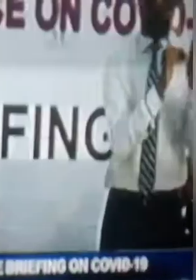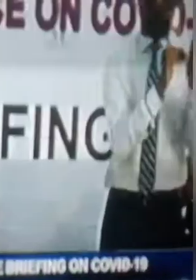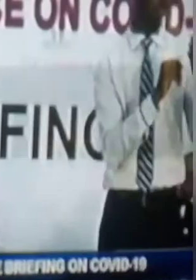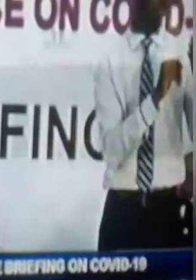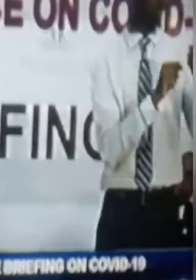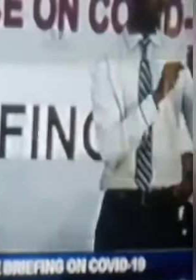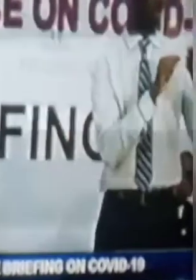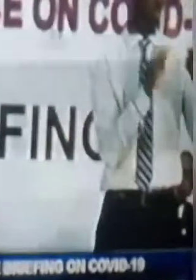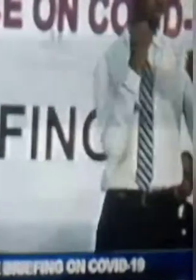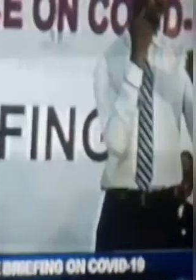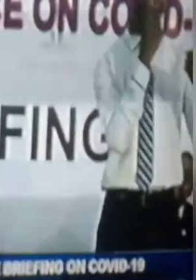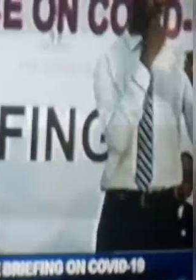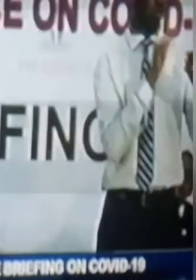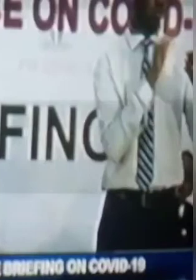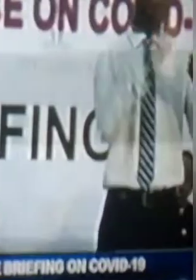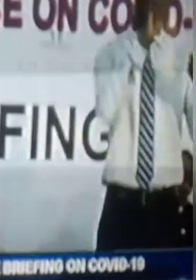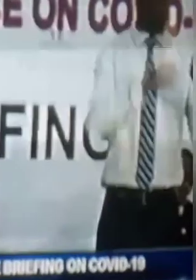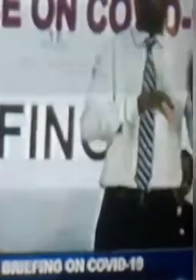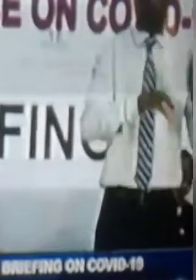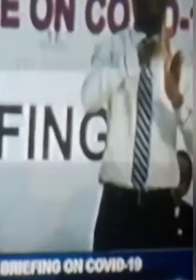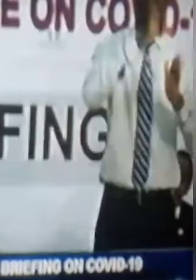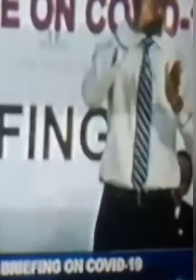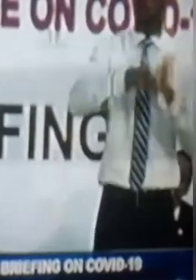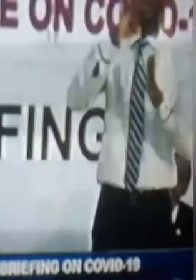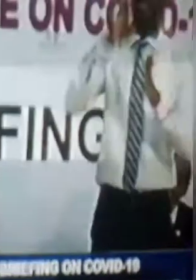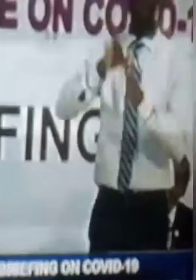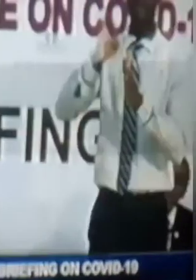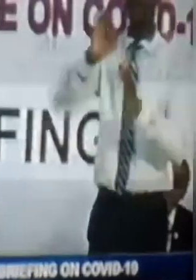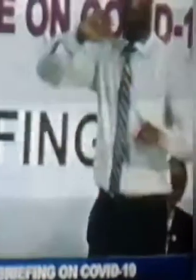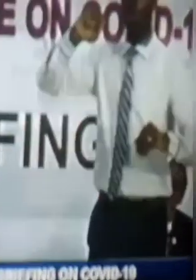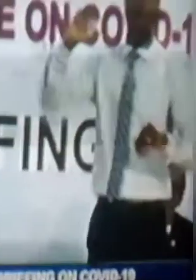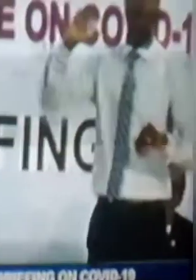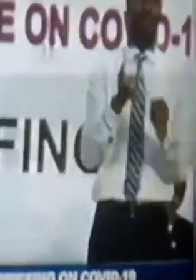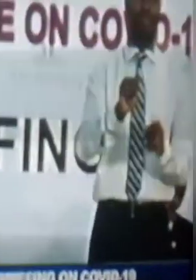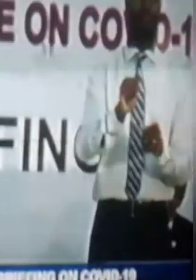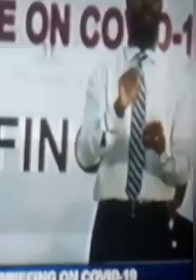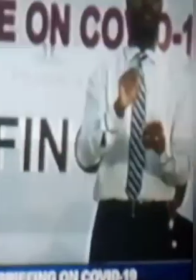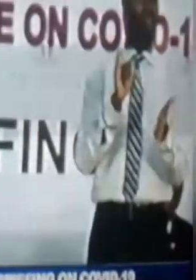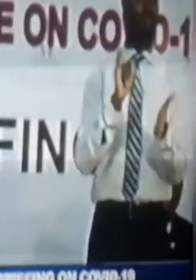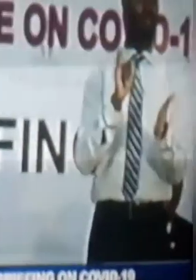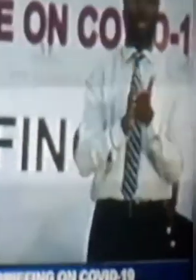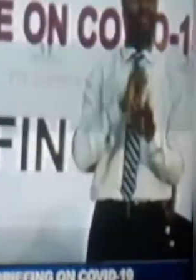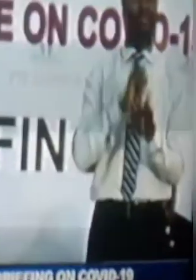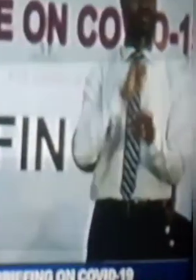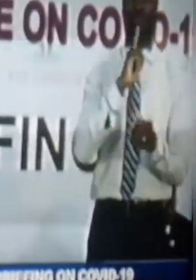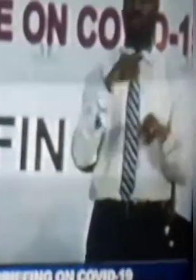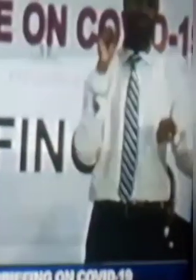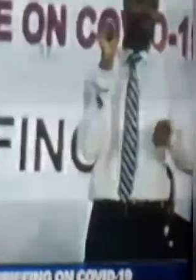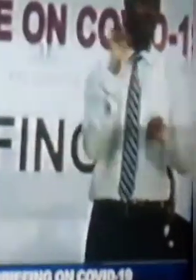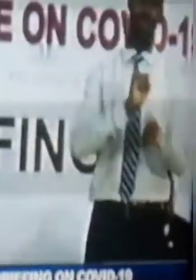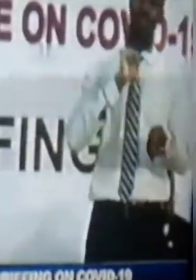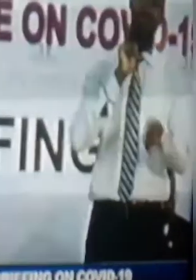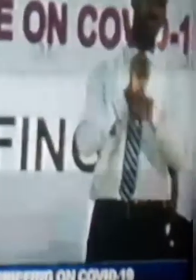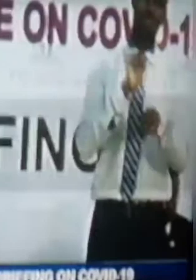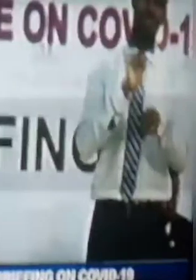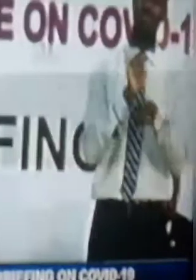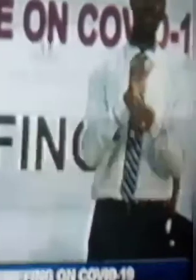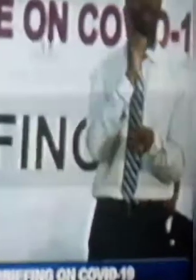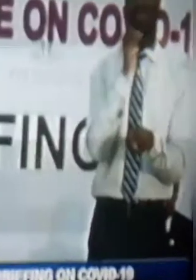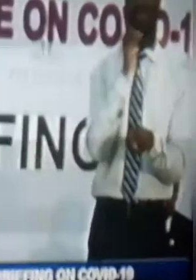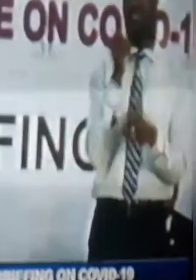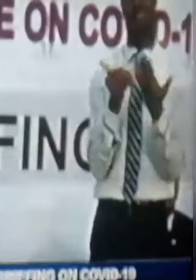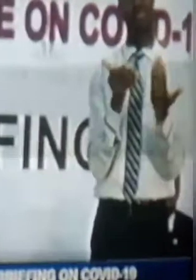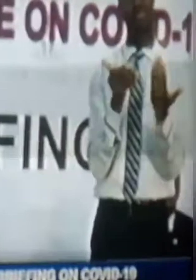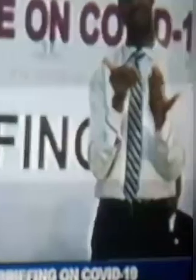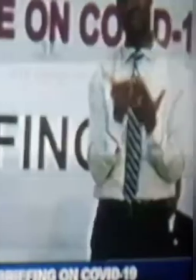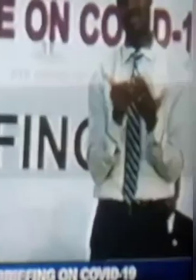find all of them. This involved a very strenuous effort in sometimes following tens